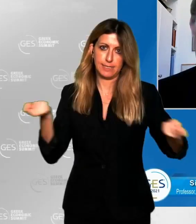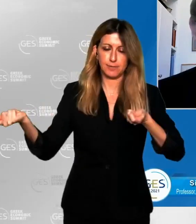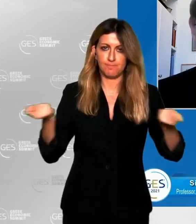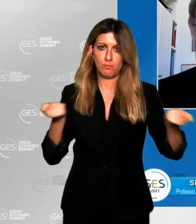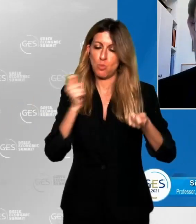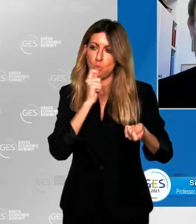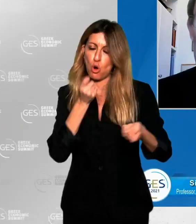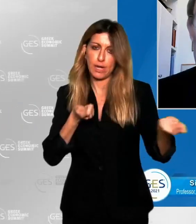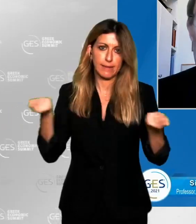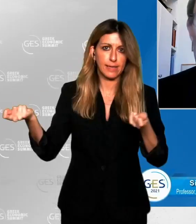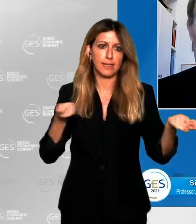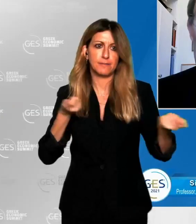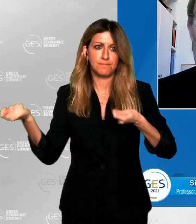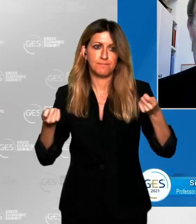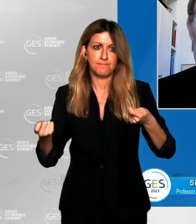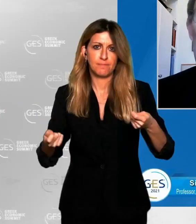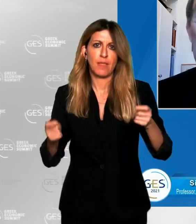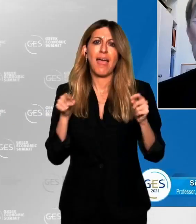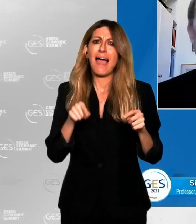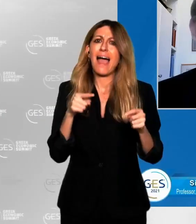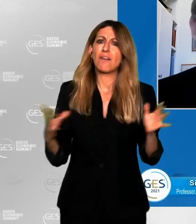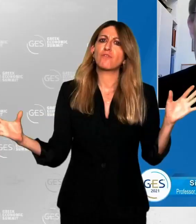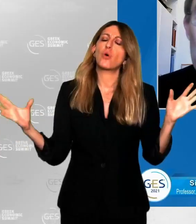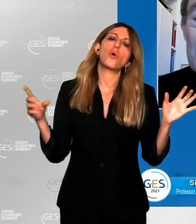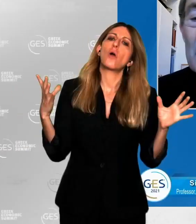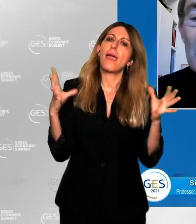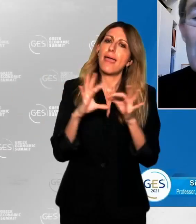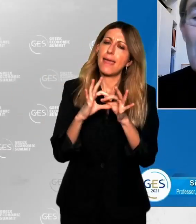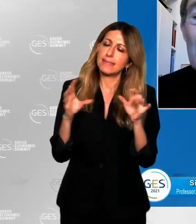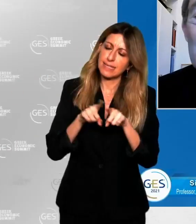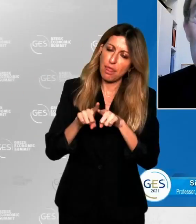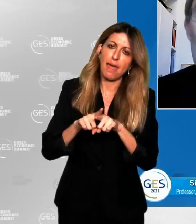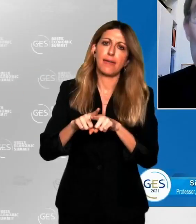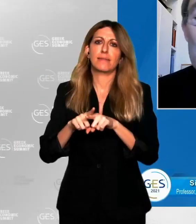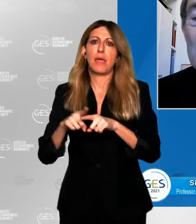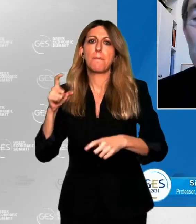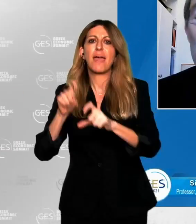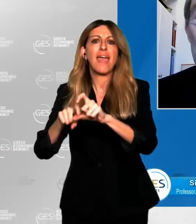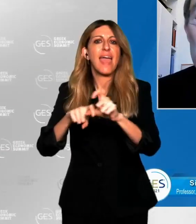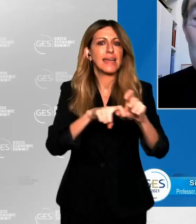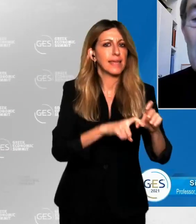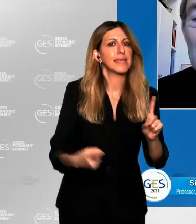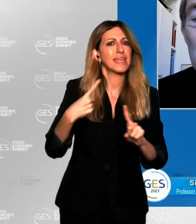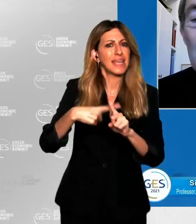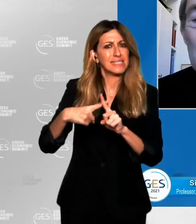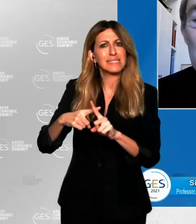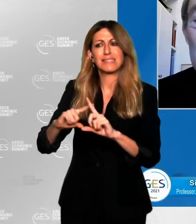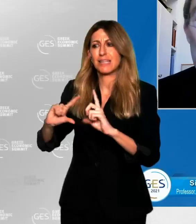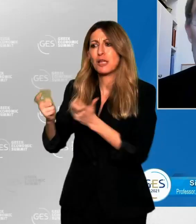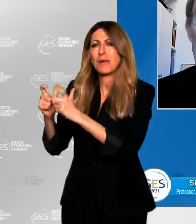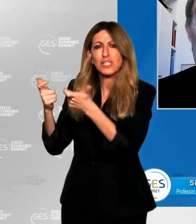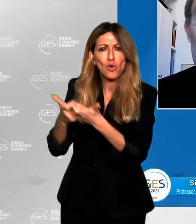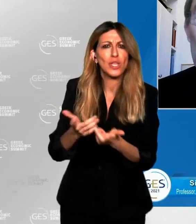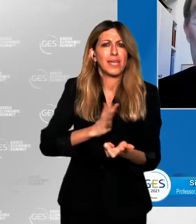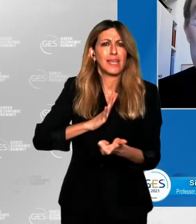to enter productive employment, something that not all countries have to a satisfactory degree?